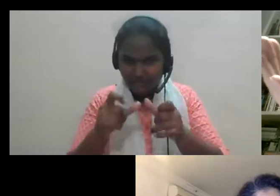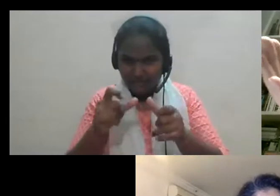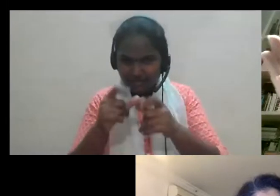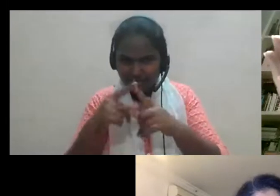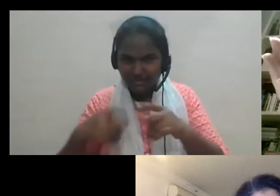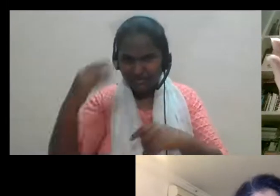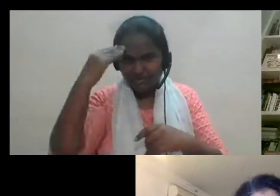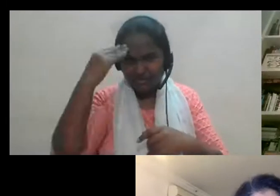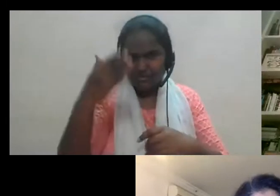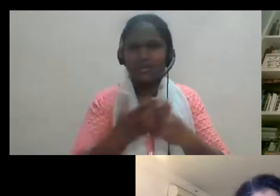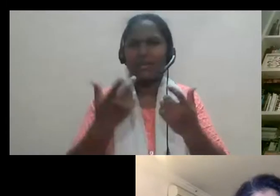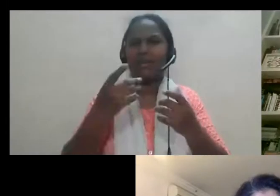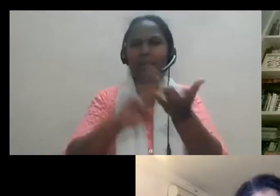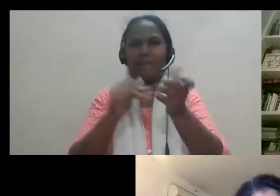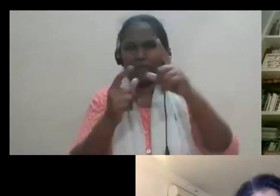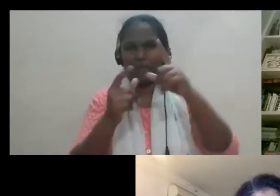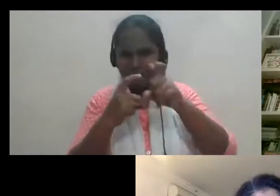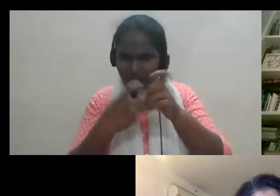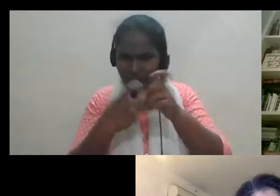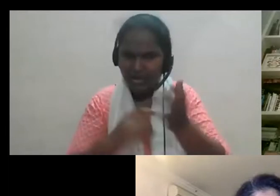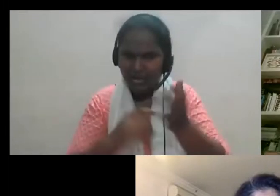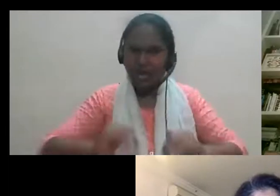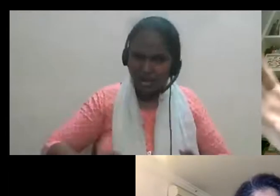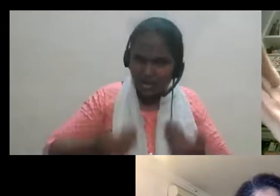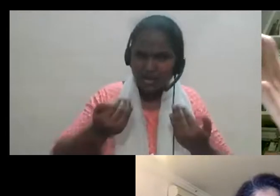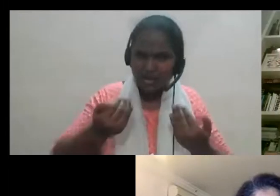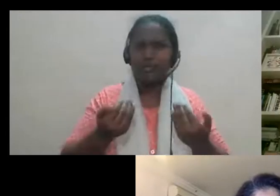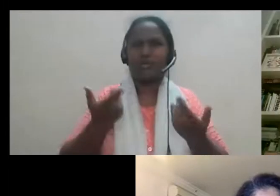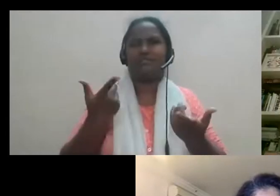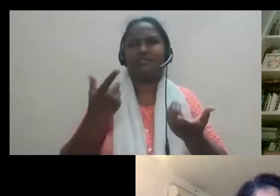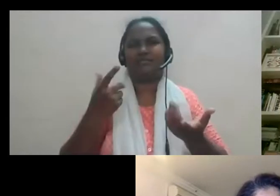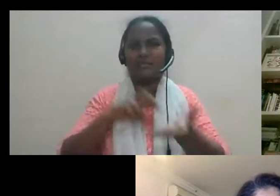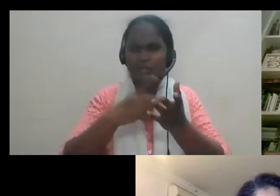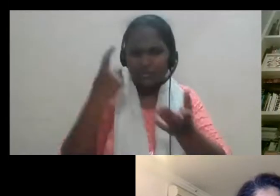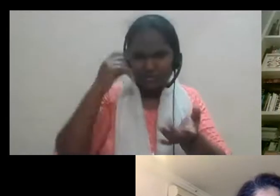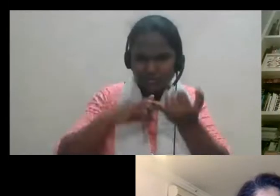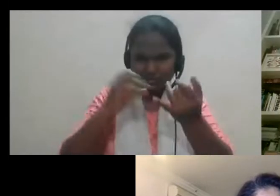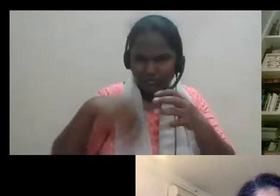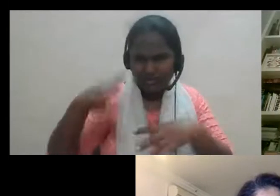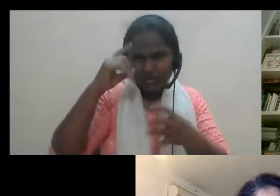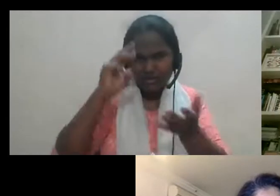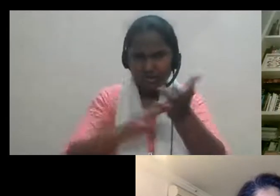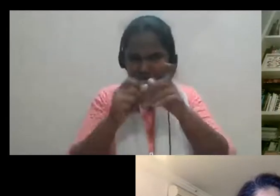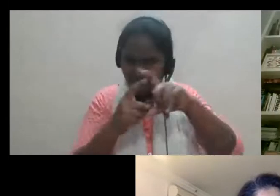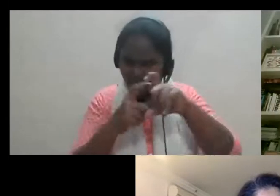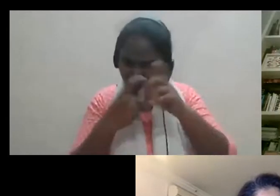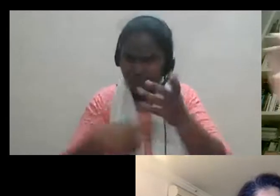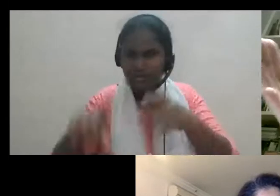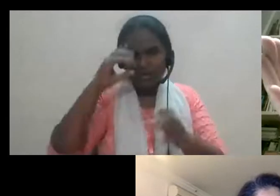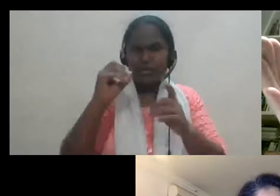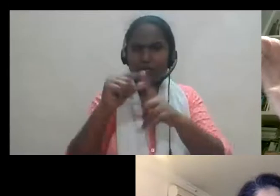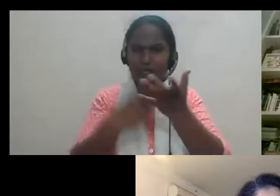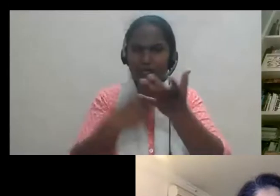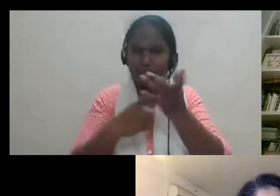Victoria, you know, it's not a matter of how do racism operate in our society. It's a matter of how racism operates in